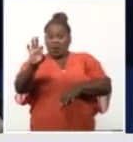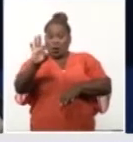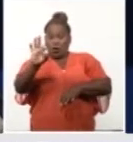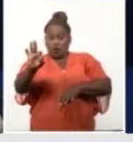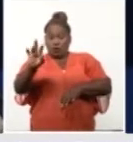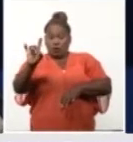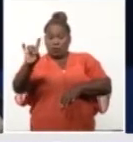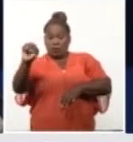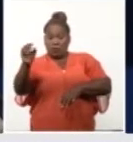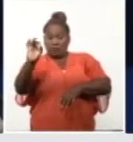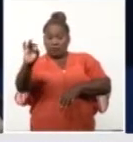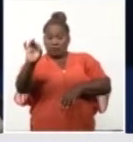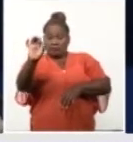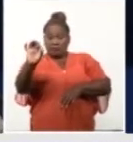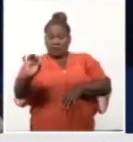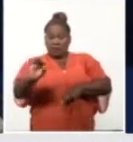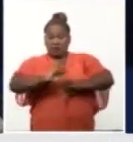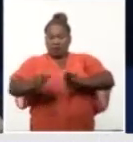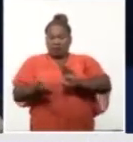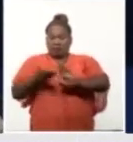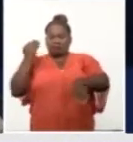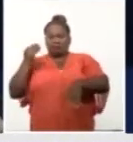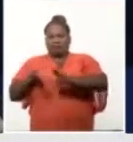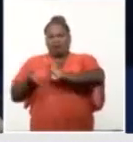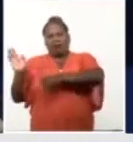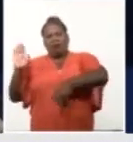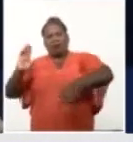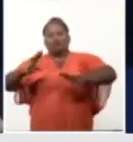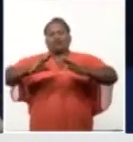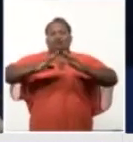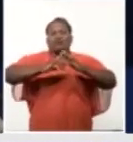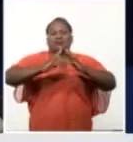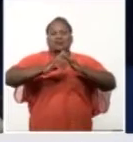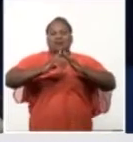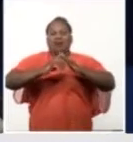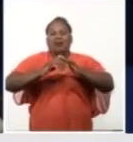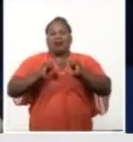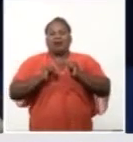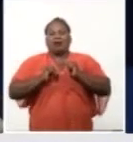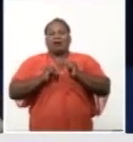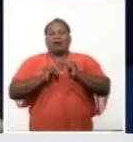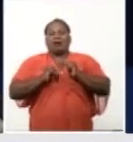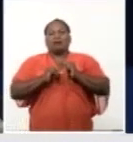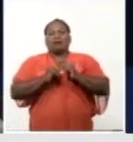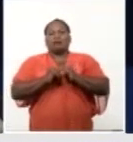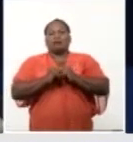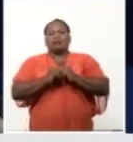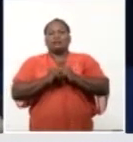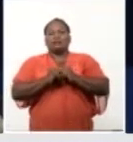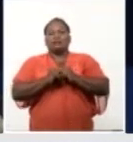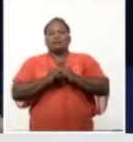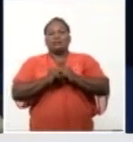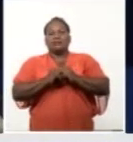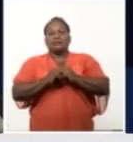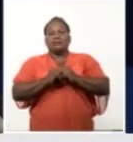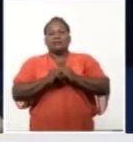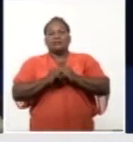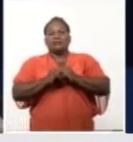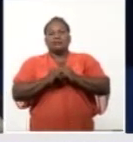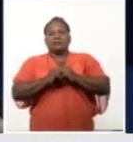And 220 of them have already been discharged, 89.7% have been released, and they are back